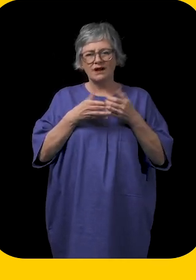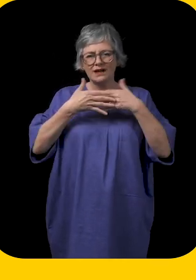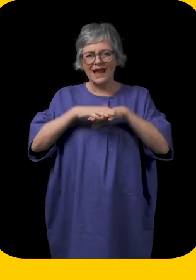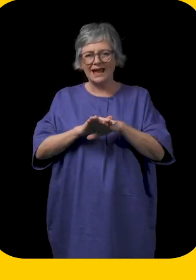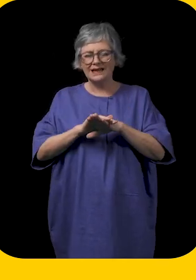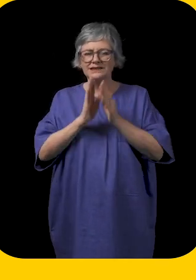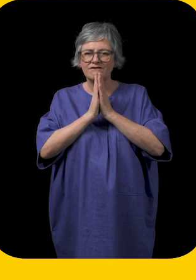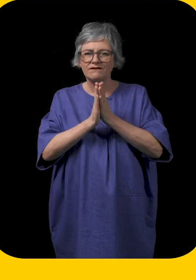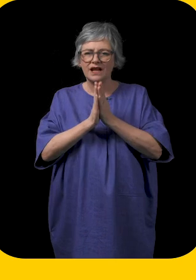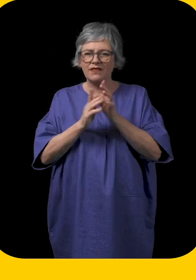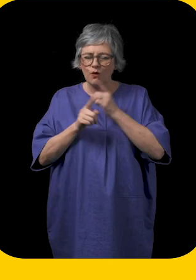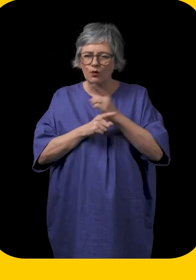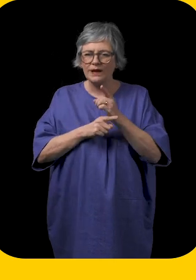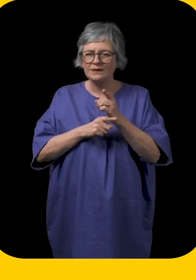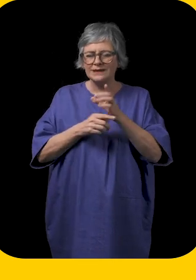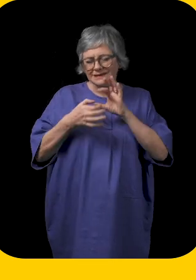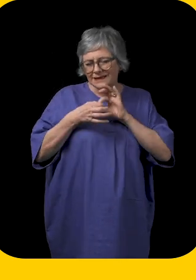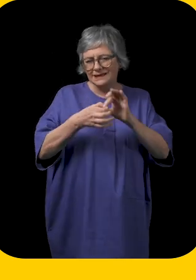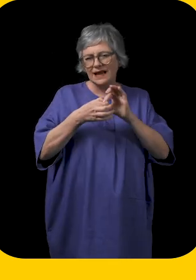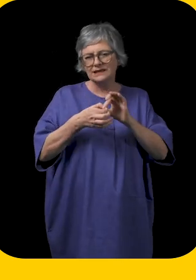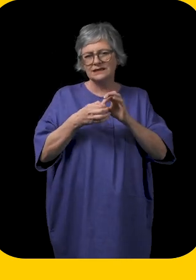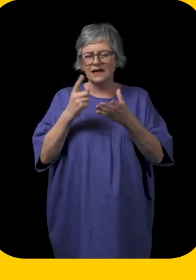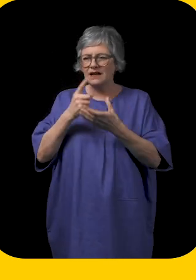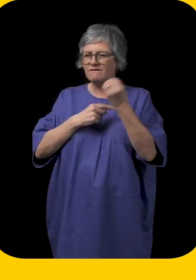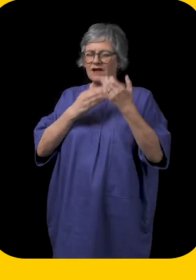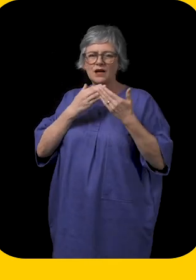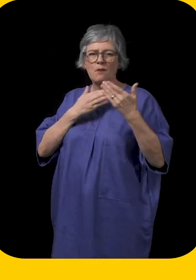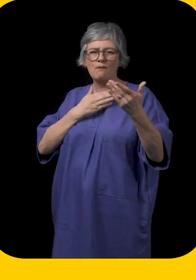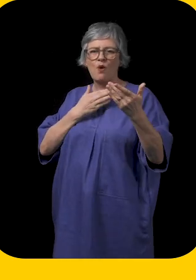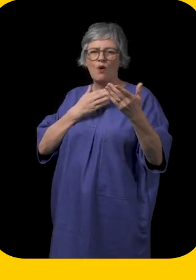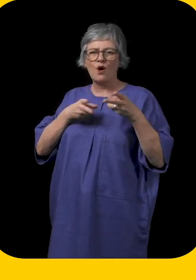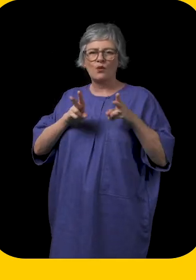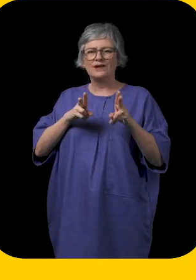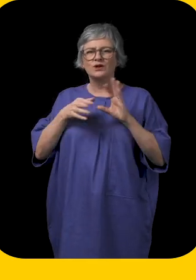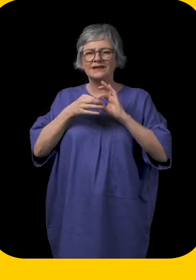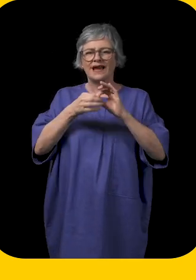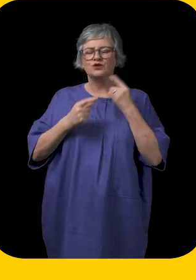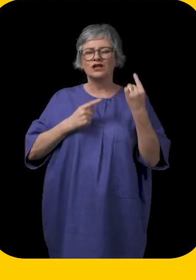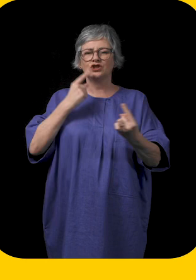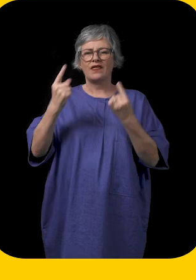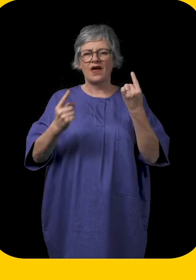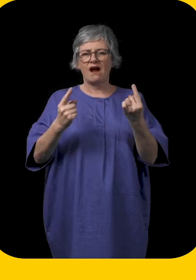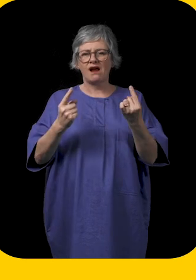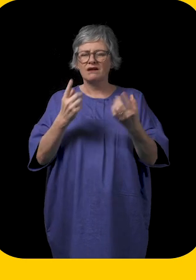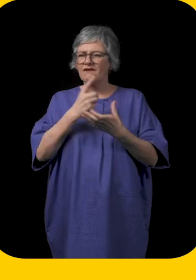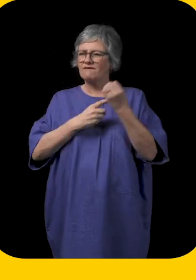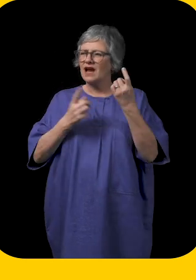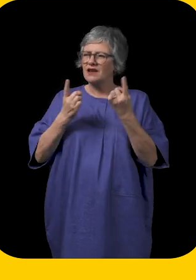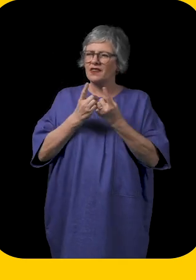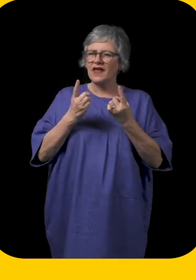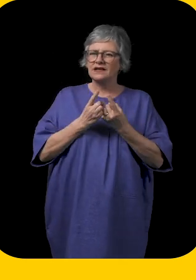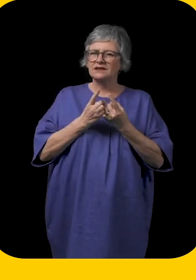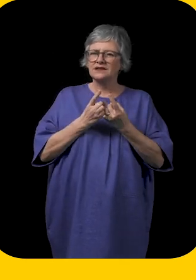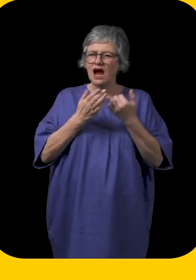together. I would say, to bring it to the theme of Scottish Interfaith Week, which I think is really important, is connecting. I think we need to find more ways to connect with each